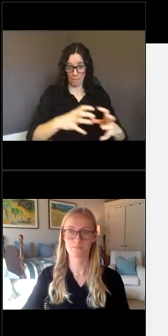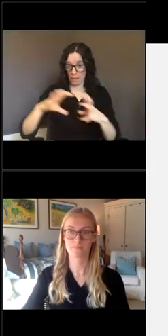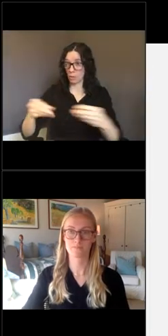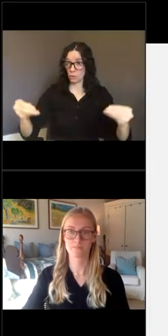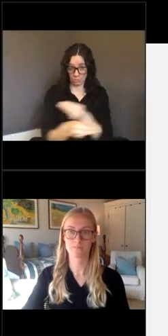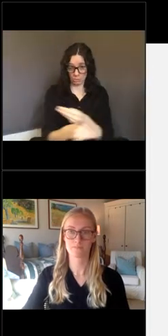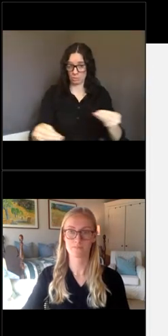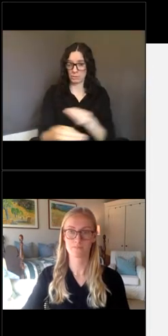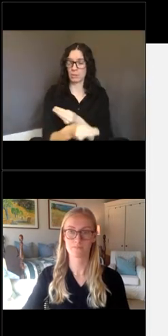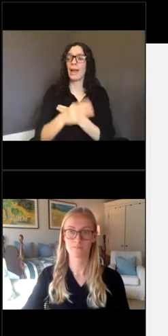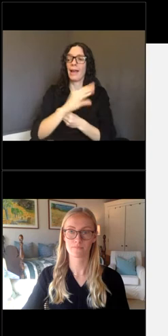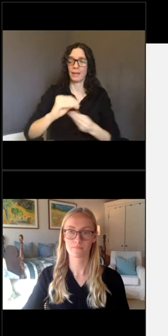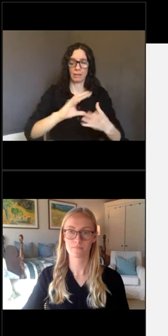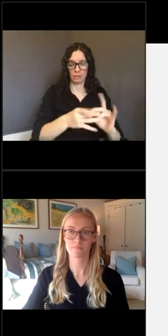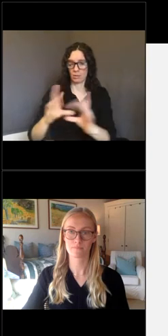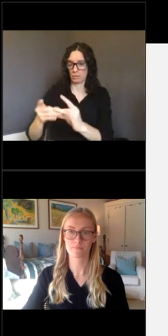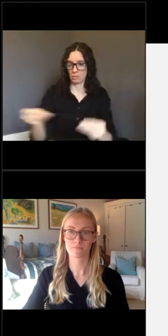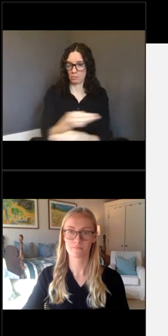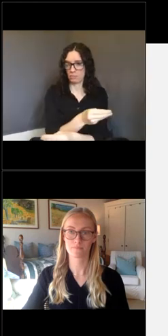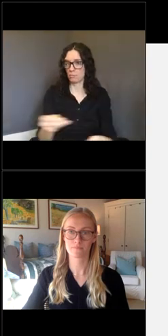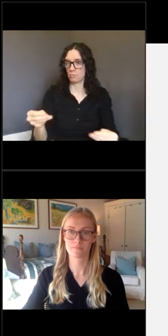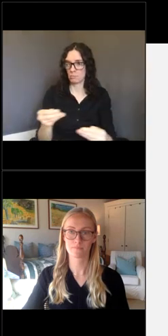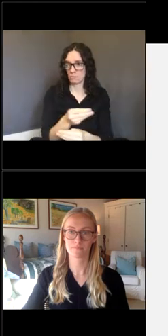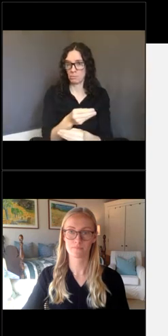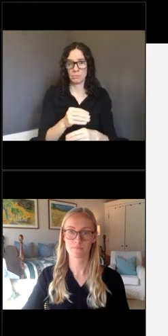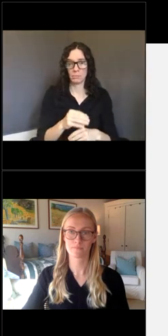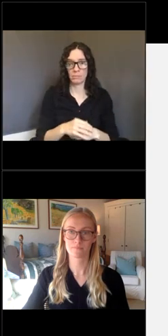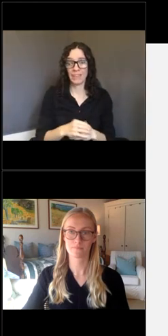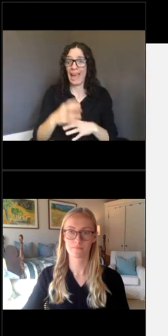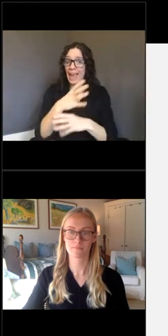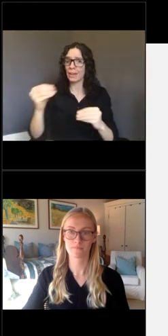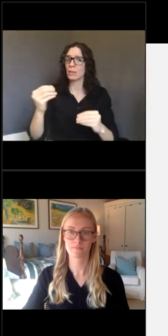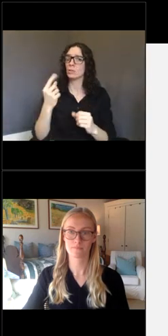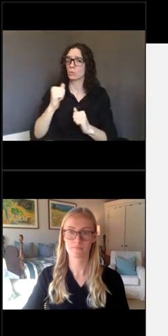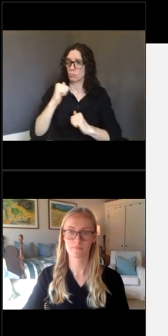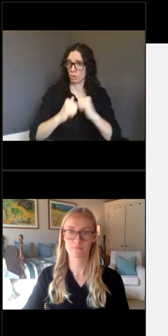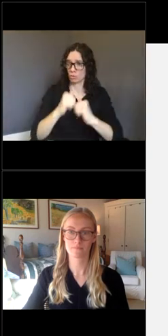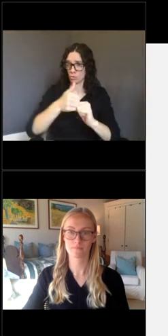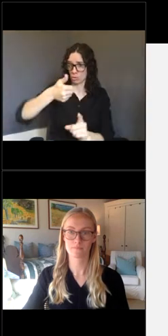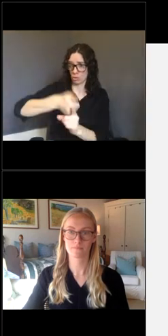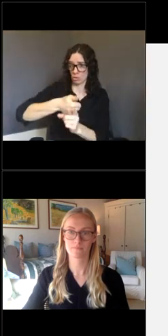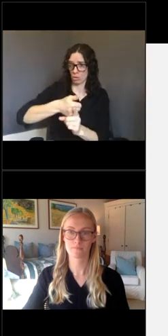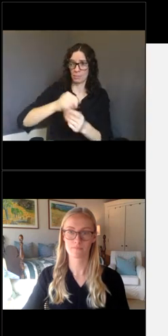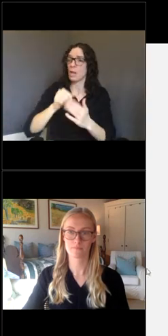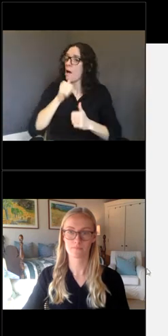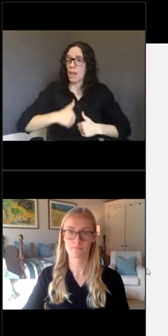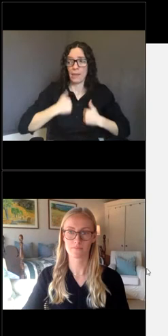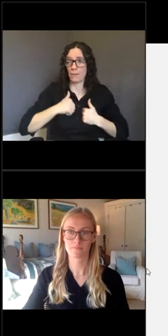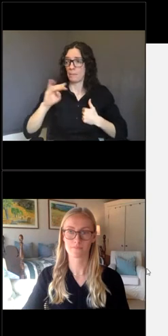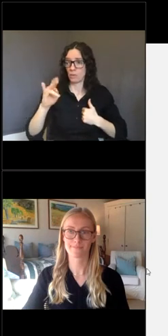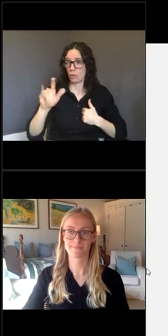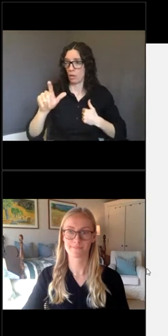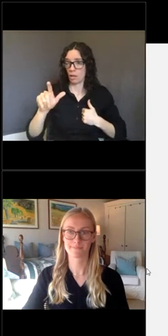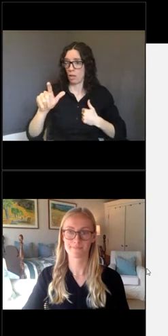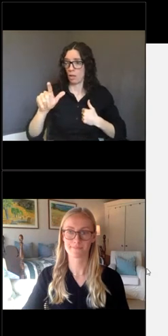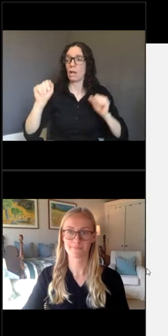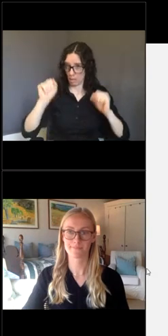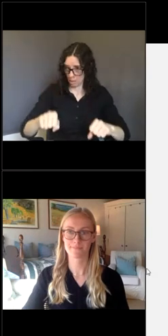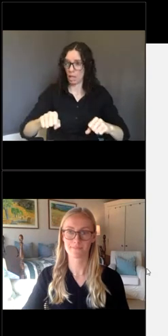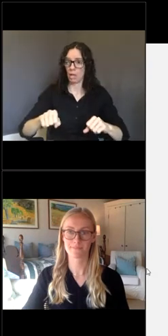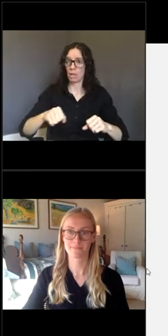structural connection of non-living material from one location to another. Then, of course,